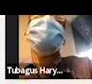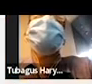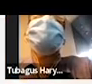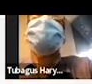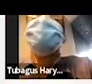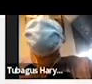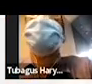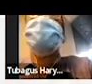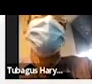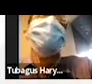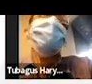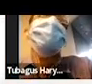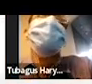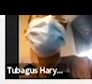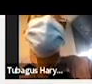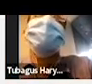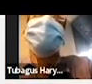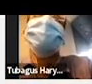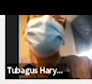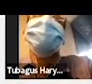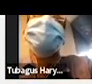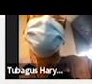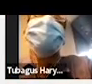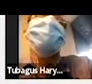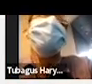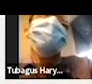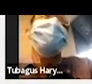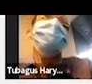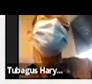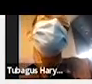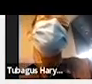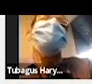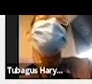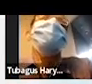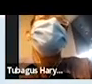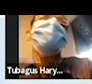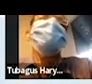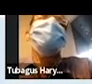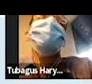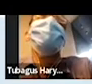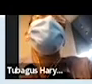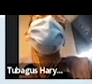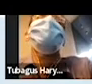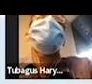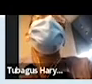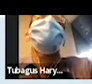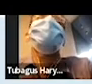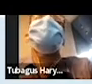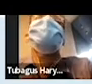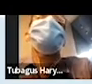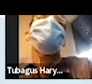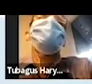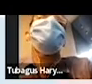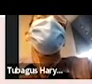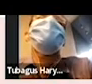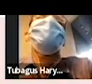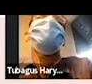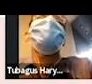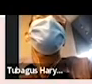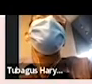crush my beach size and some times each